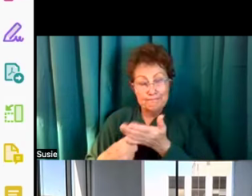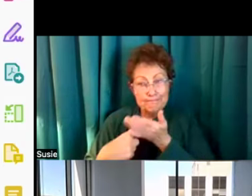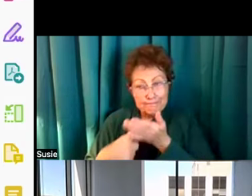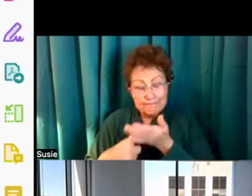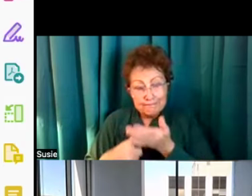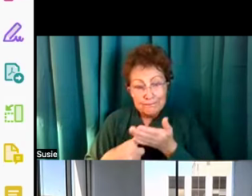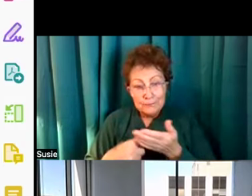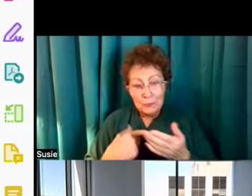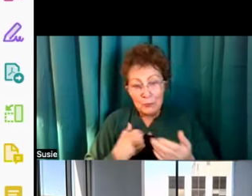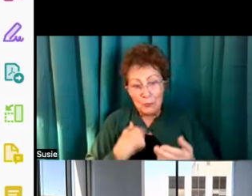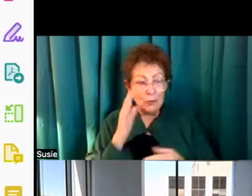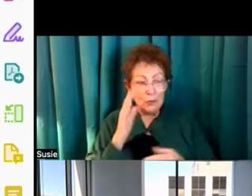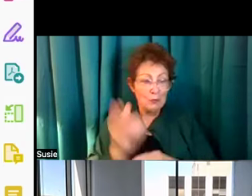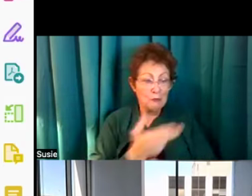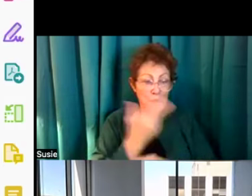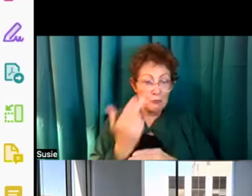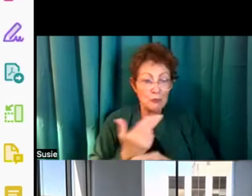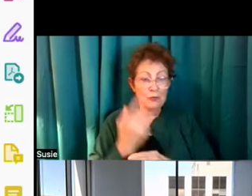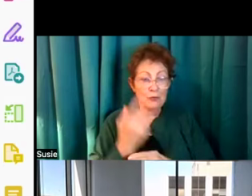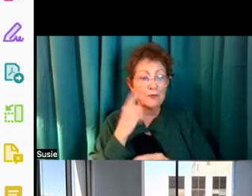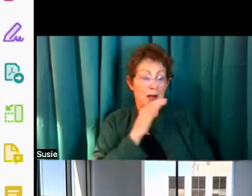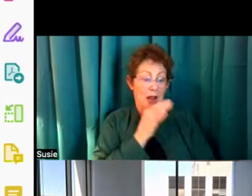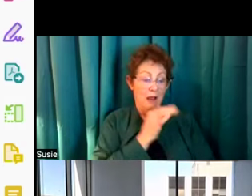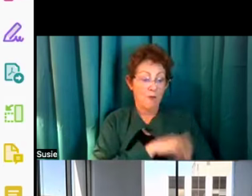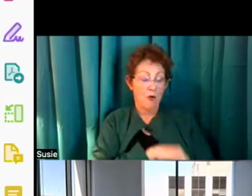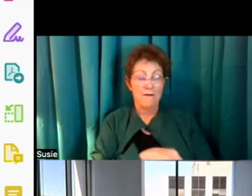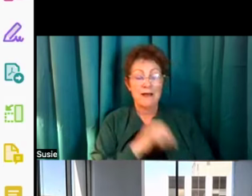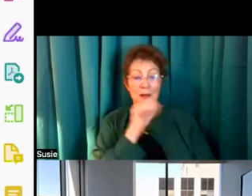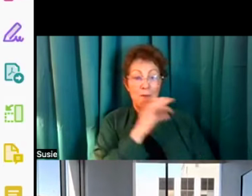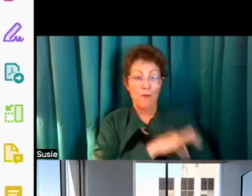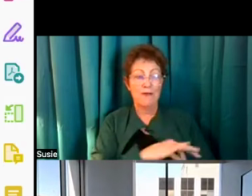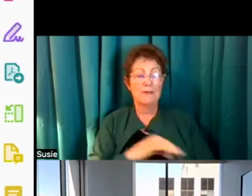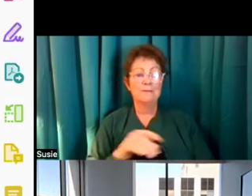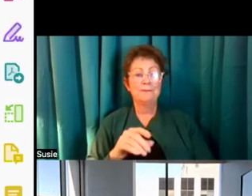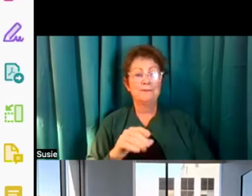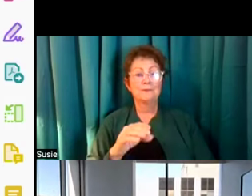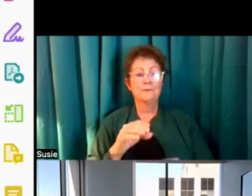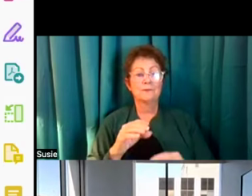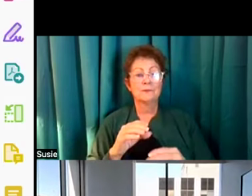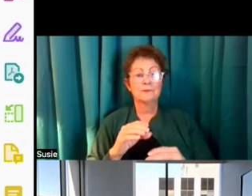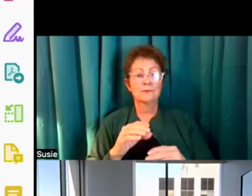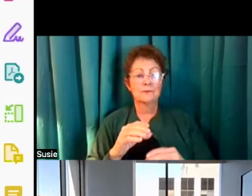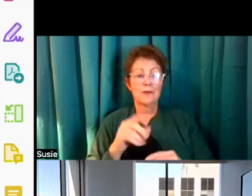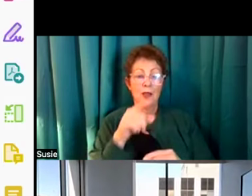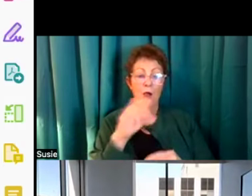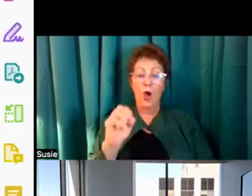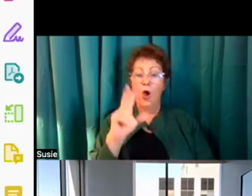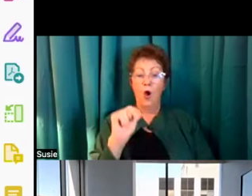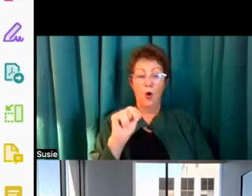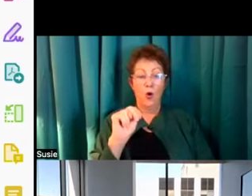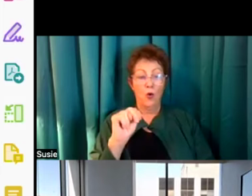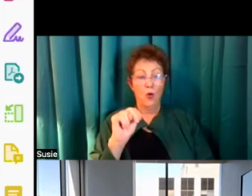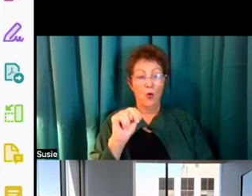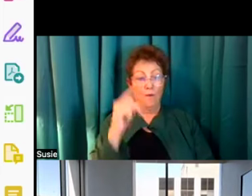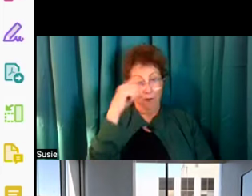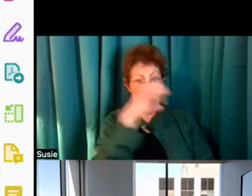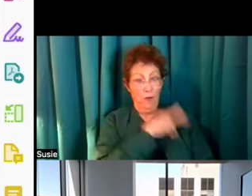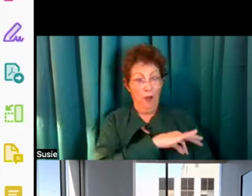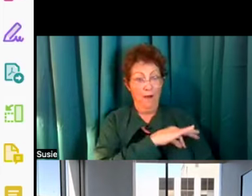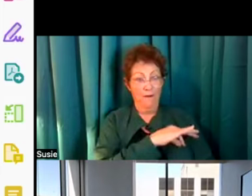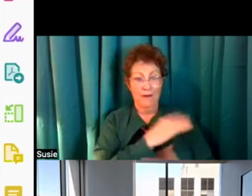we will usually have for the nonprofits is a redemption right. So they own equity in the for-profit. For